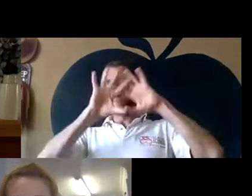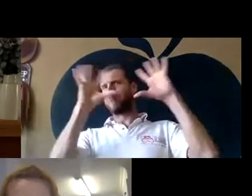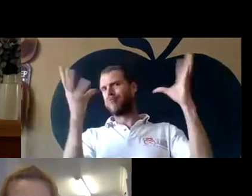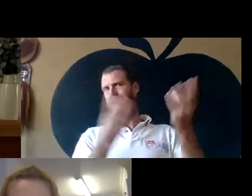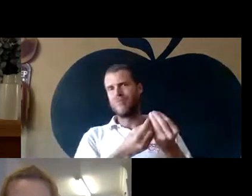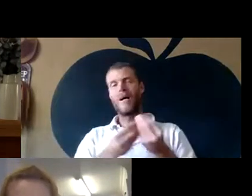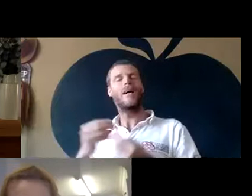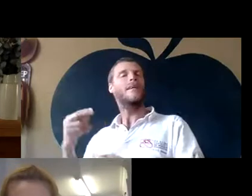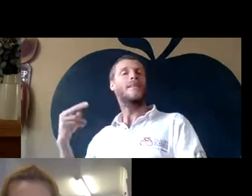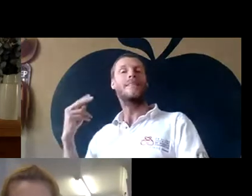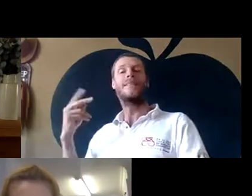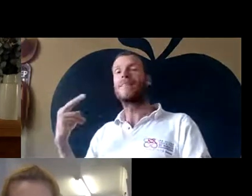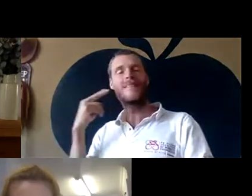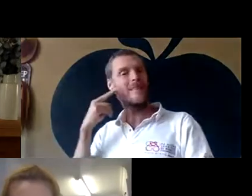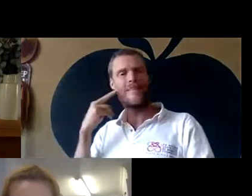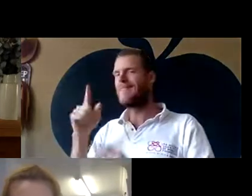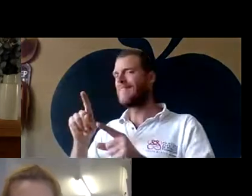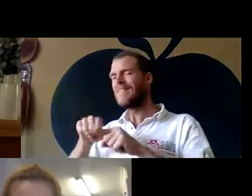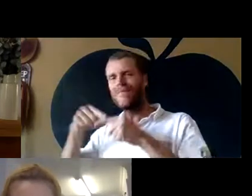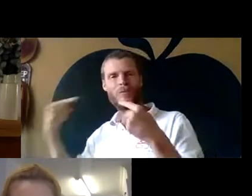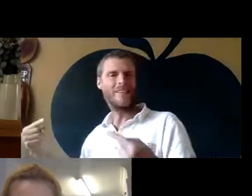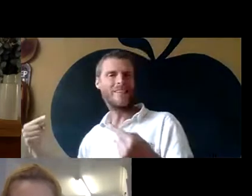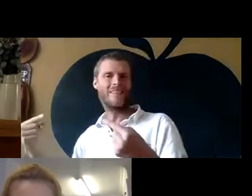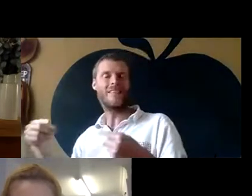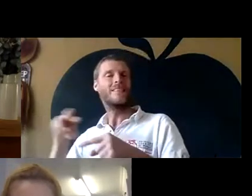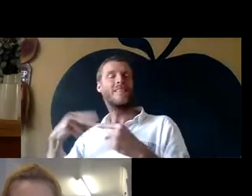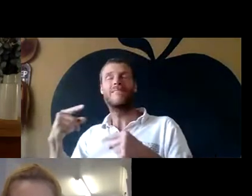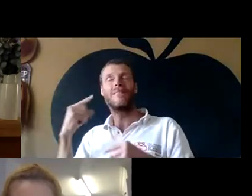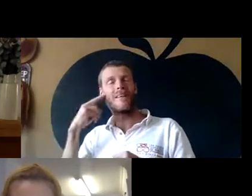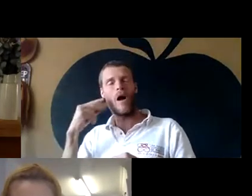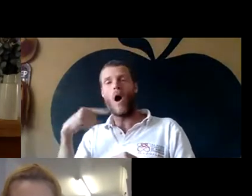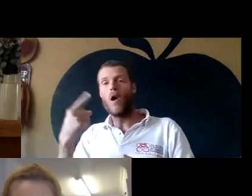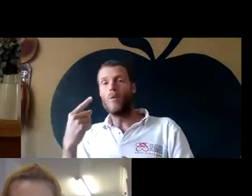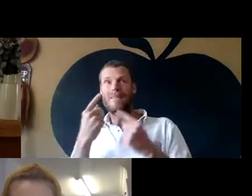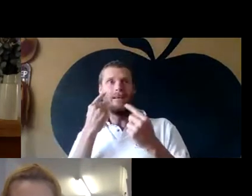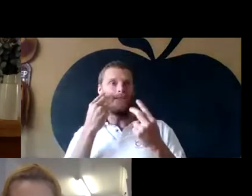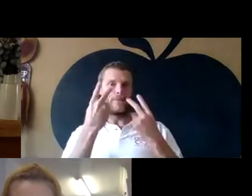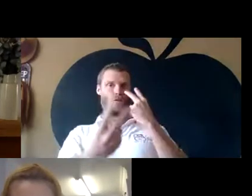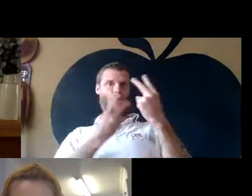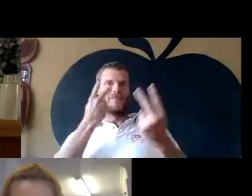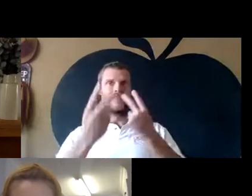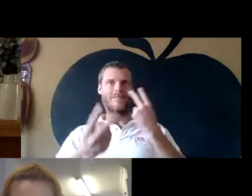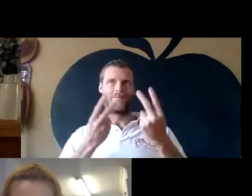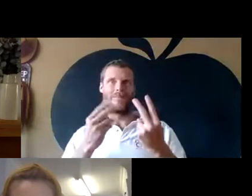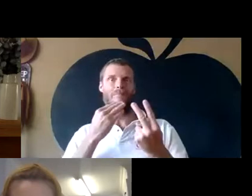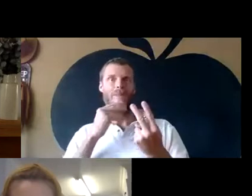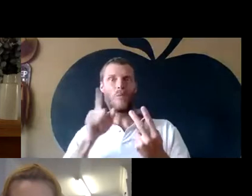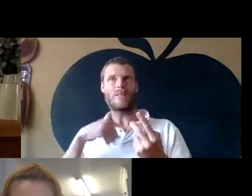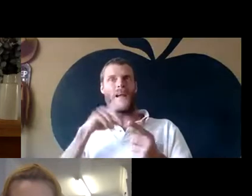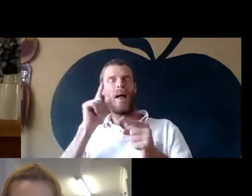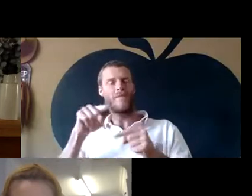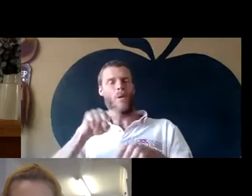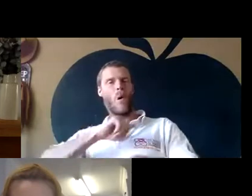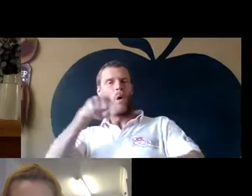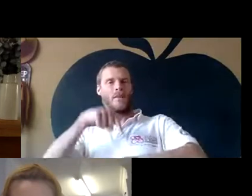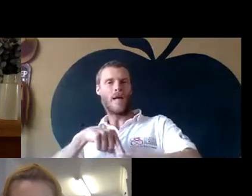hearing community can hear everything, they get information everywhere. But the deaf community, it is completely different.